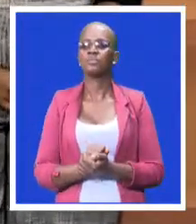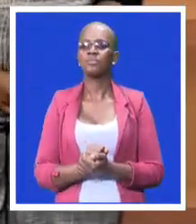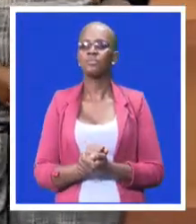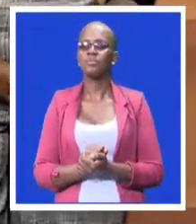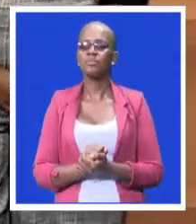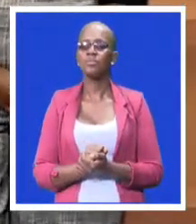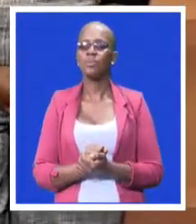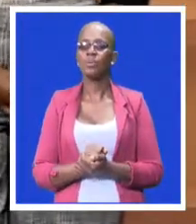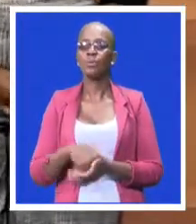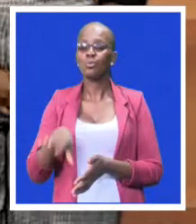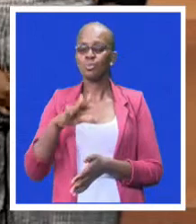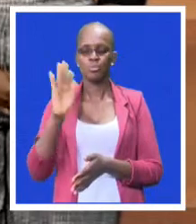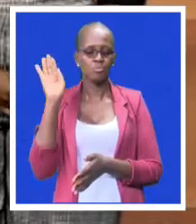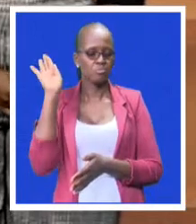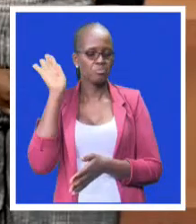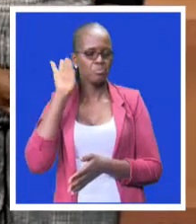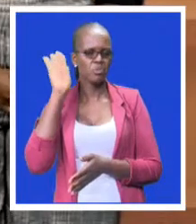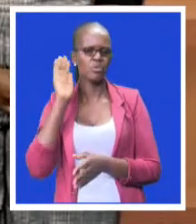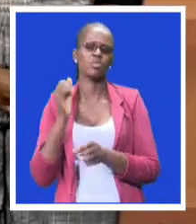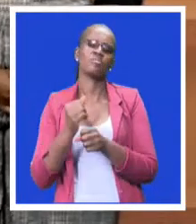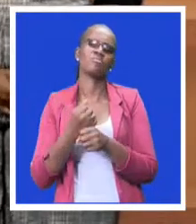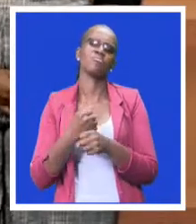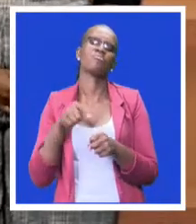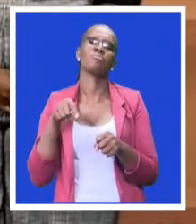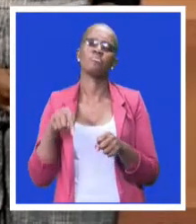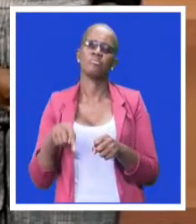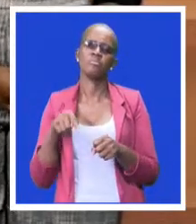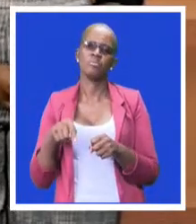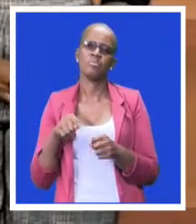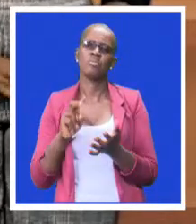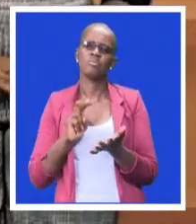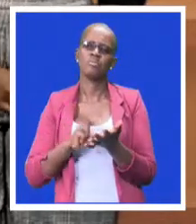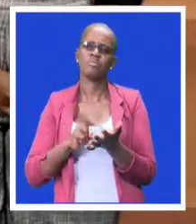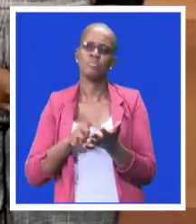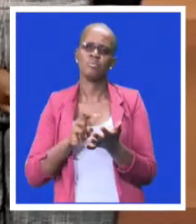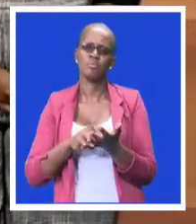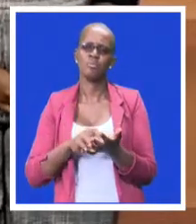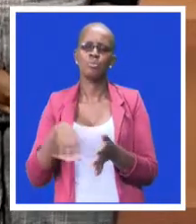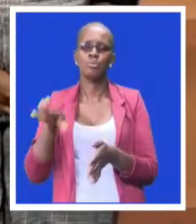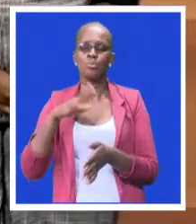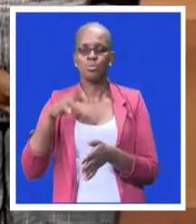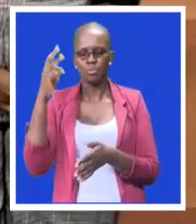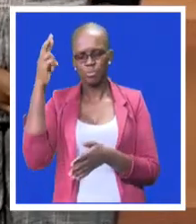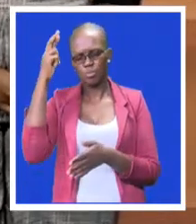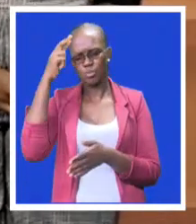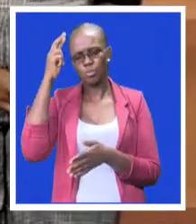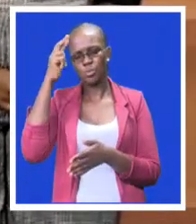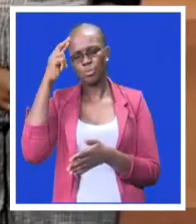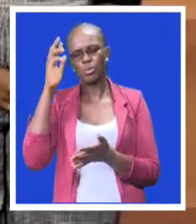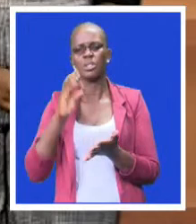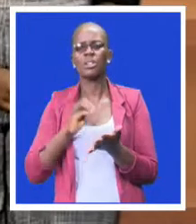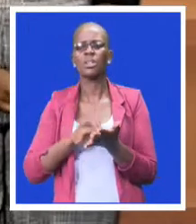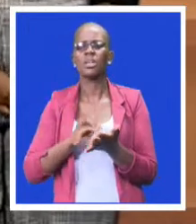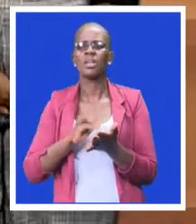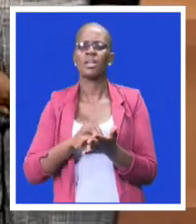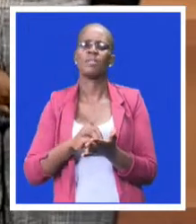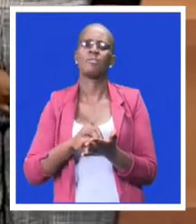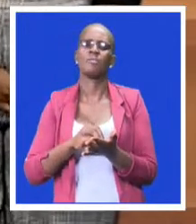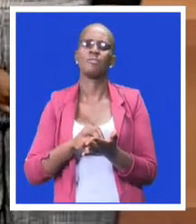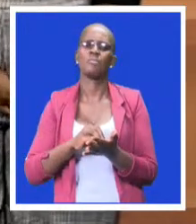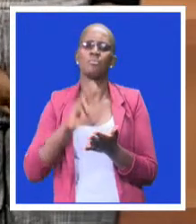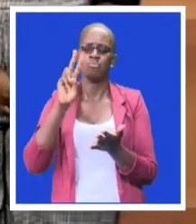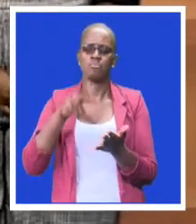that's what the day looks like for you guys. And just a reminder about our social media platforms. We are live right now on YouTube and